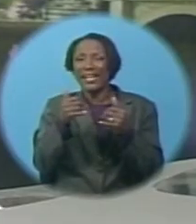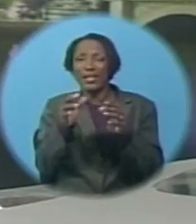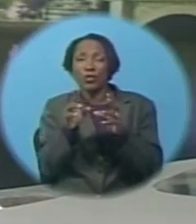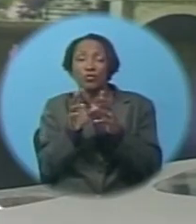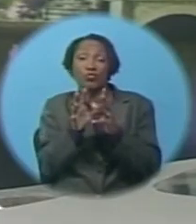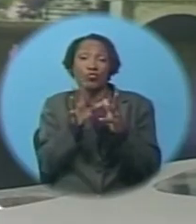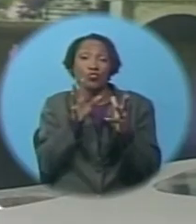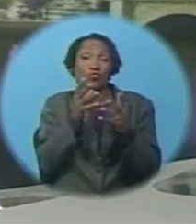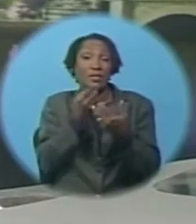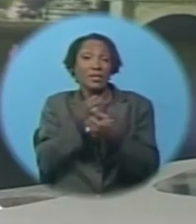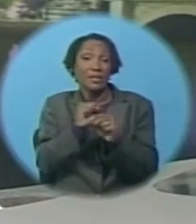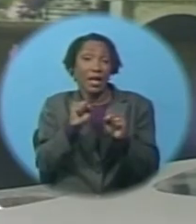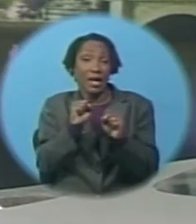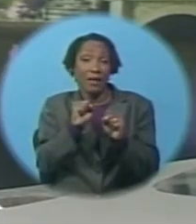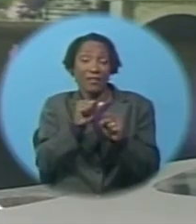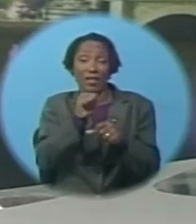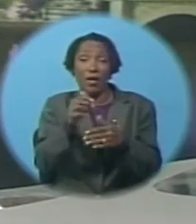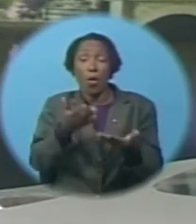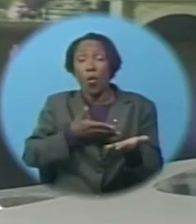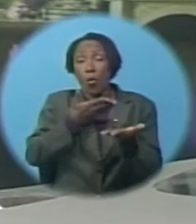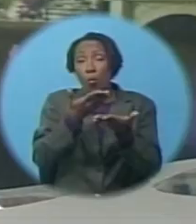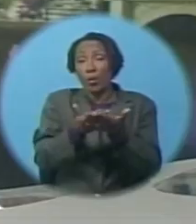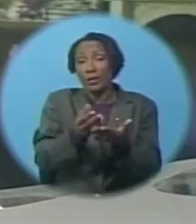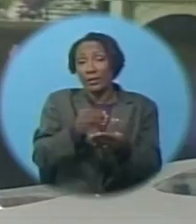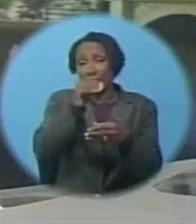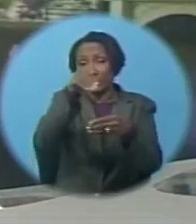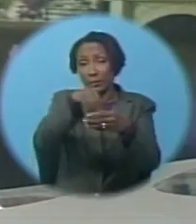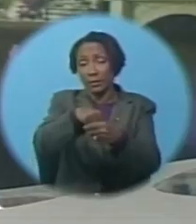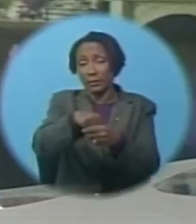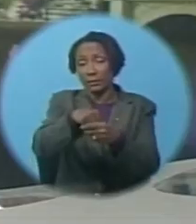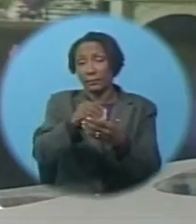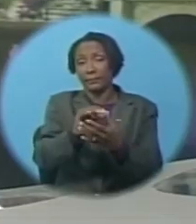to invest in small and medium enterprises.